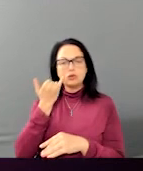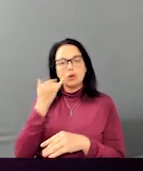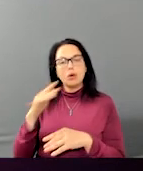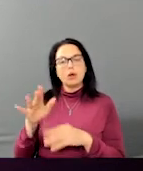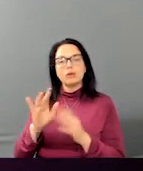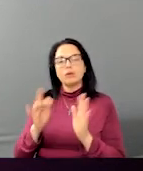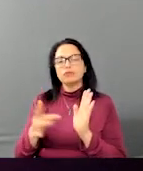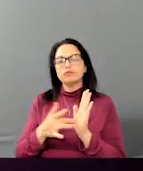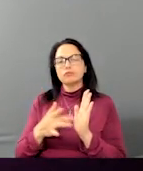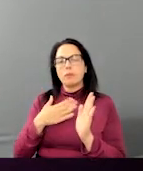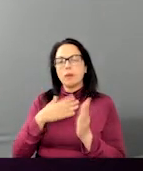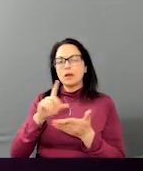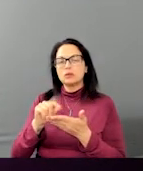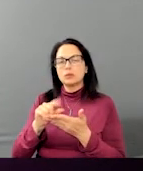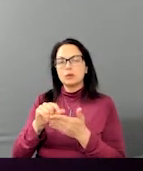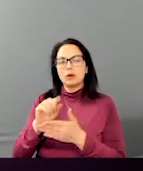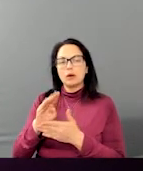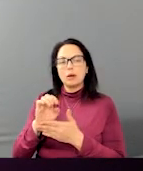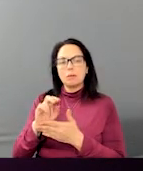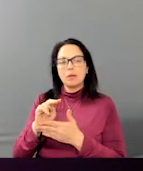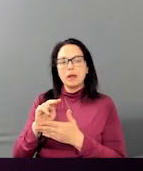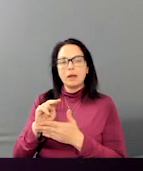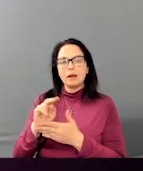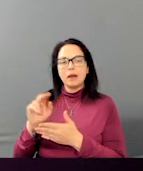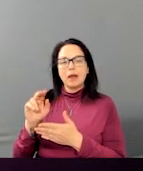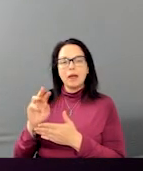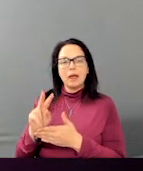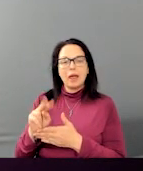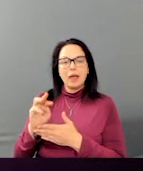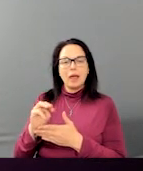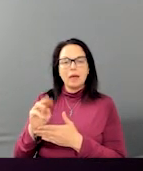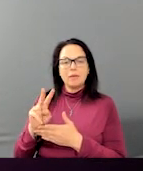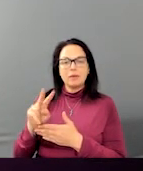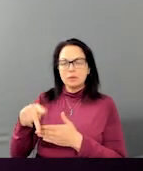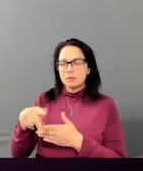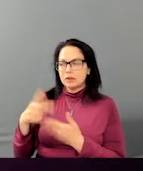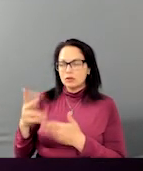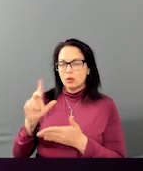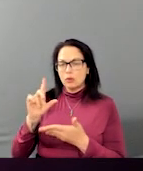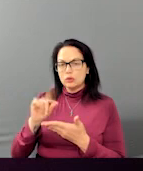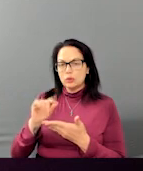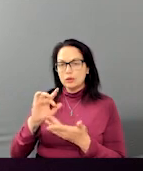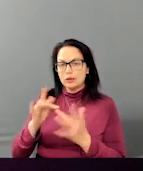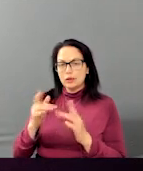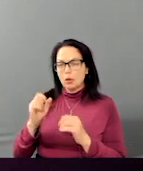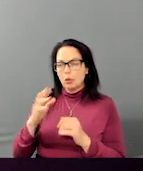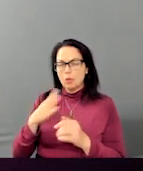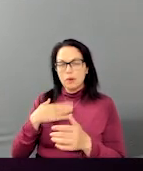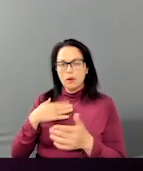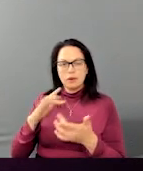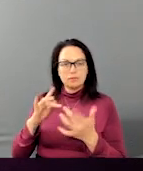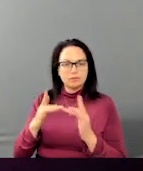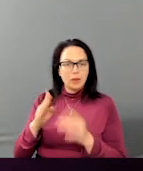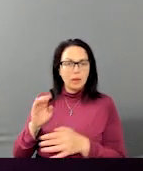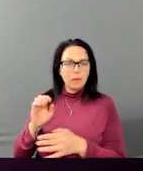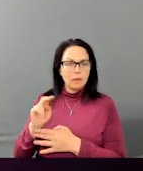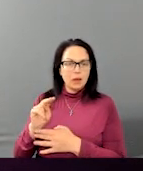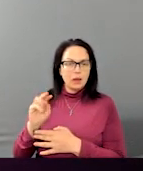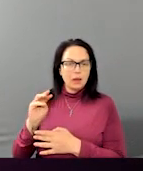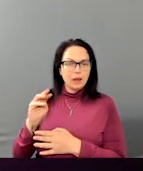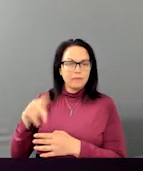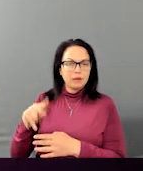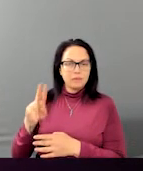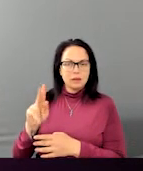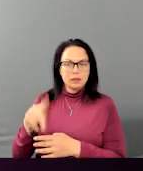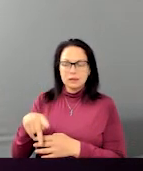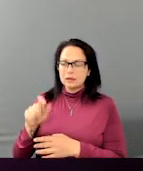account, BenMVP, there's already tweeted out a link to there. Or if you go to my website, benmvp.com, there's a link